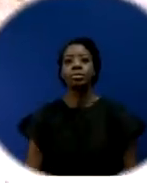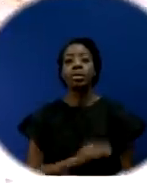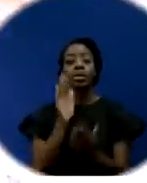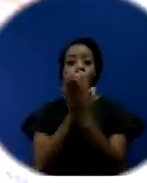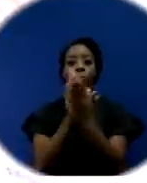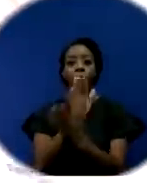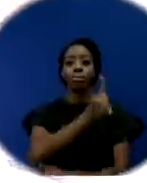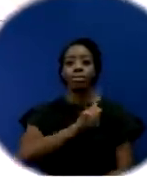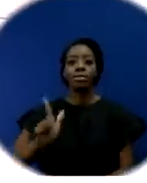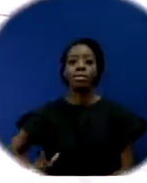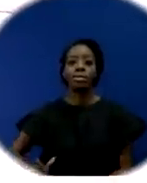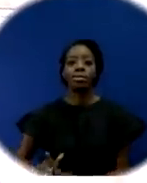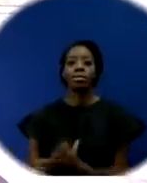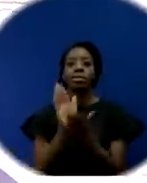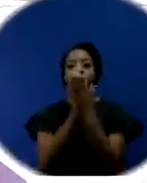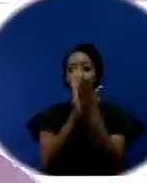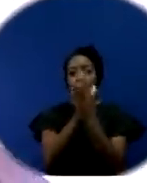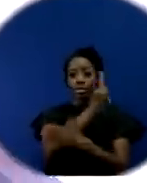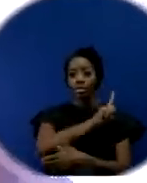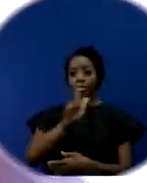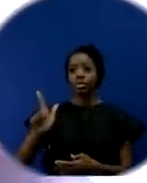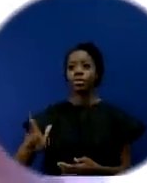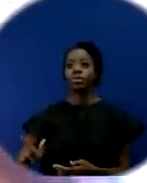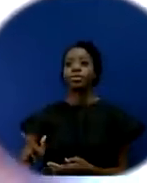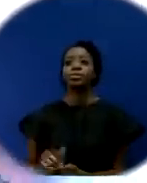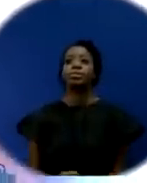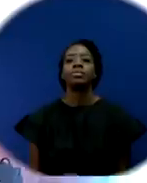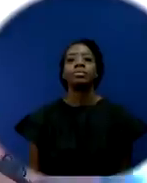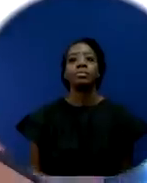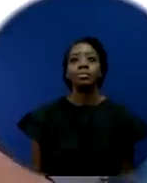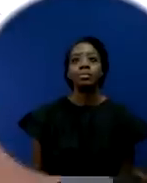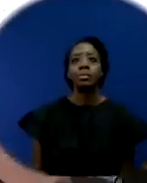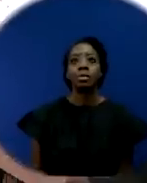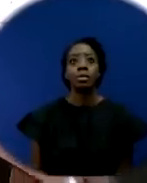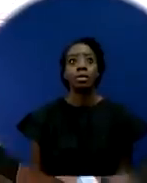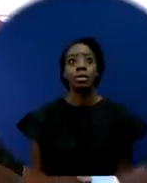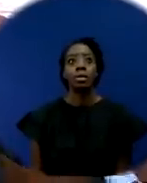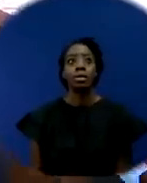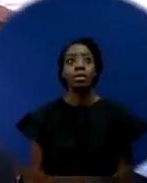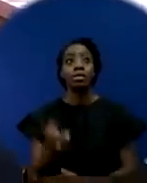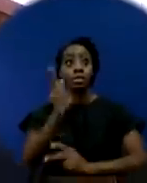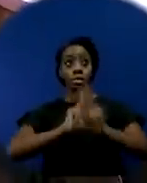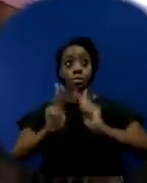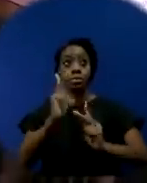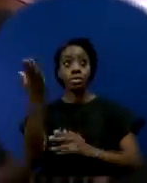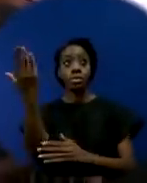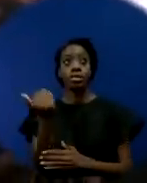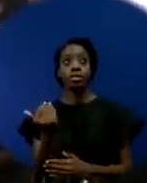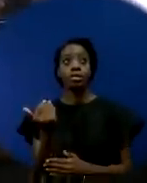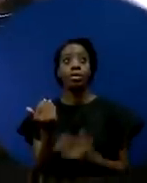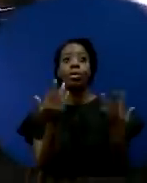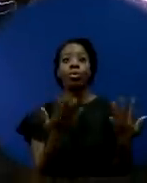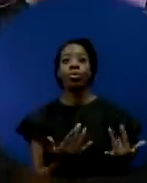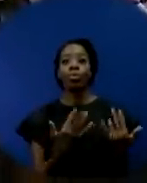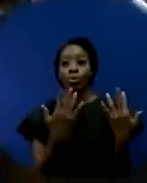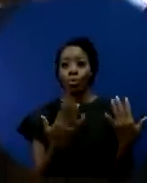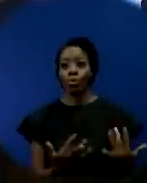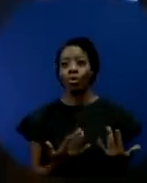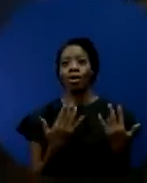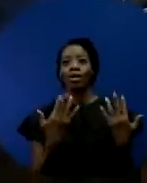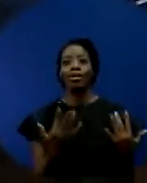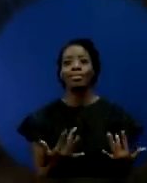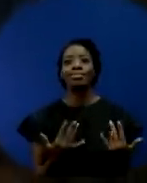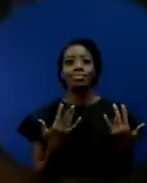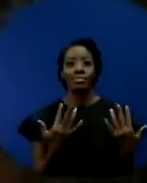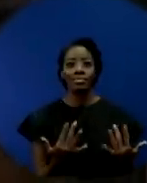Praise the Lord. Praise the Lord. Those gentlemen coming right there. We waiting on you, brothers. Come on. Come